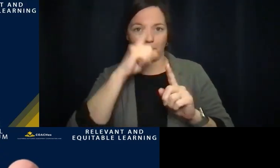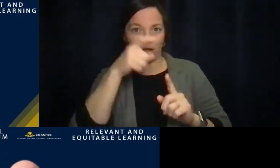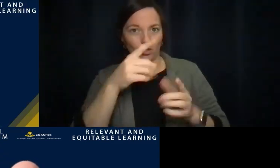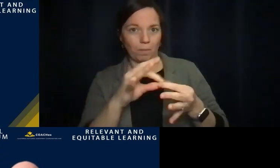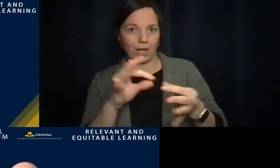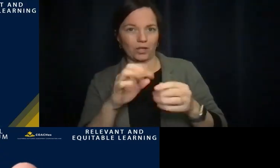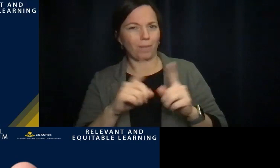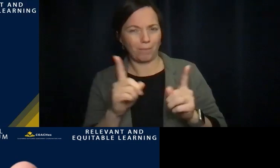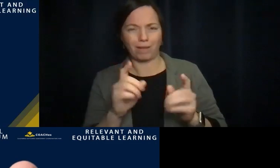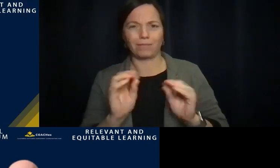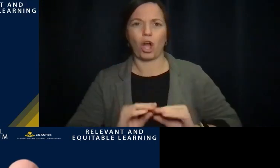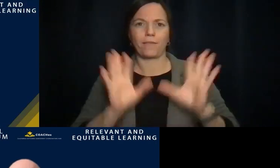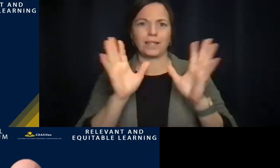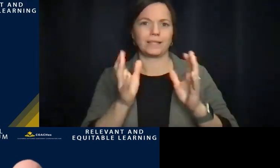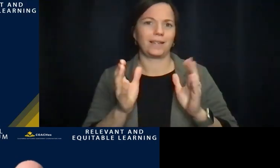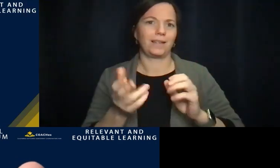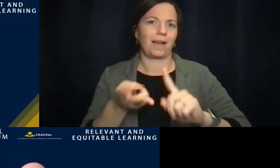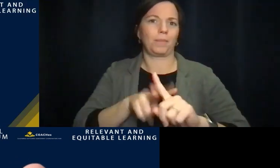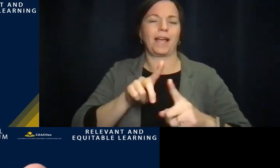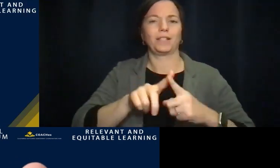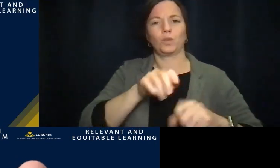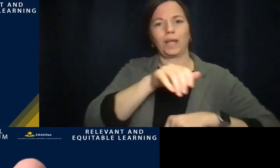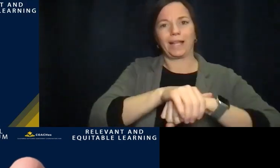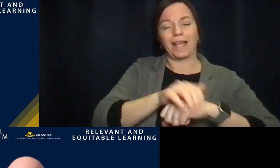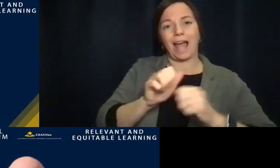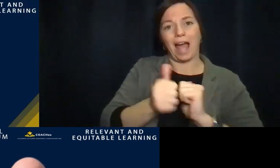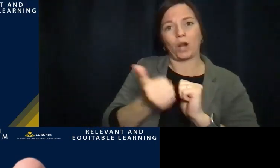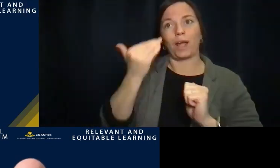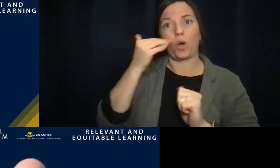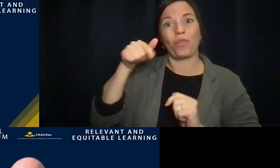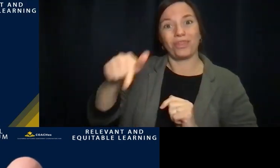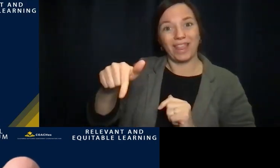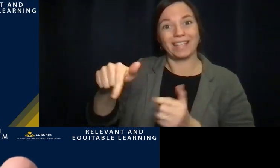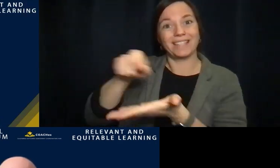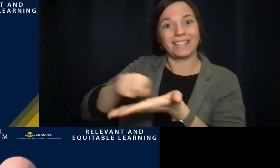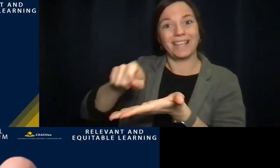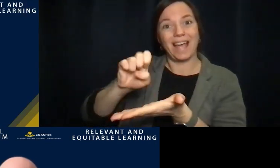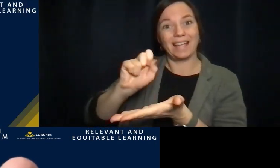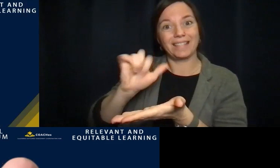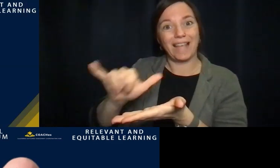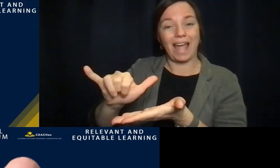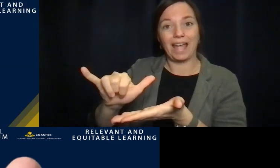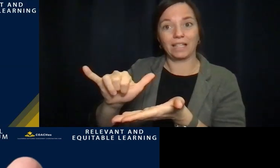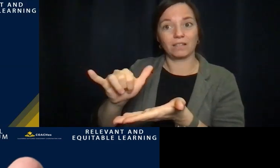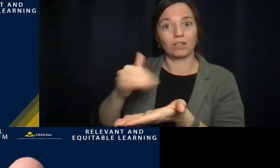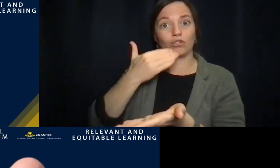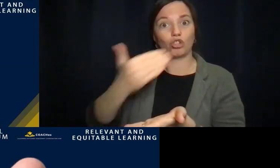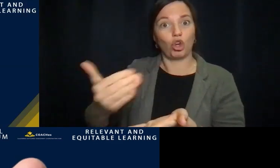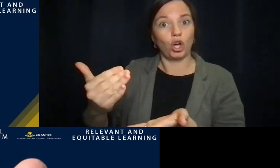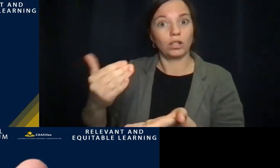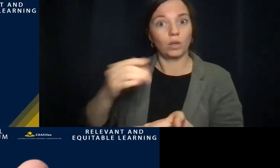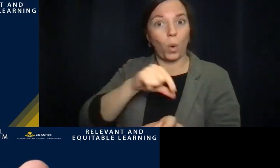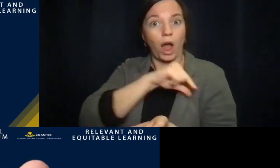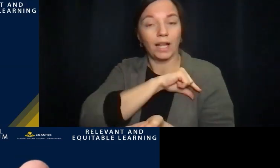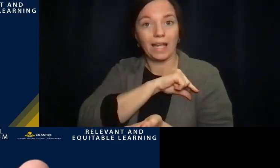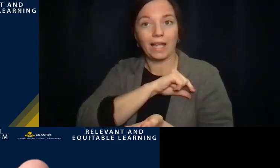to English, right? How do I know that this essay is a good one versus the other one? Poetry, you know, pretty much anything in that